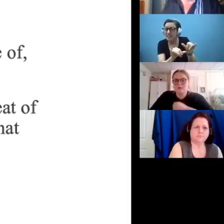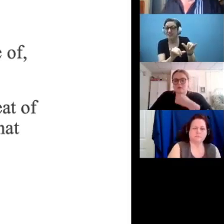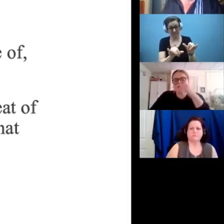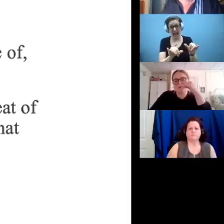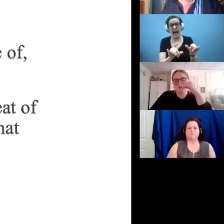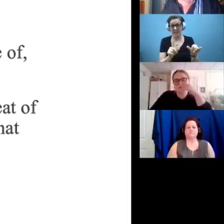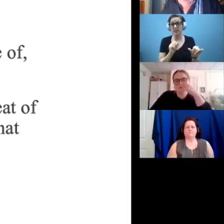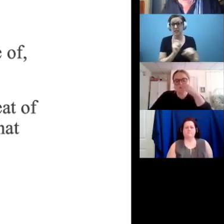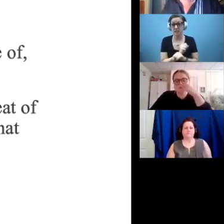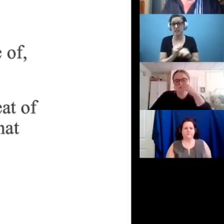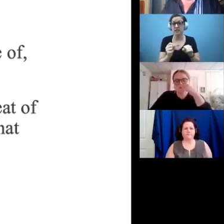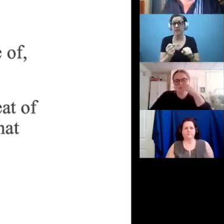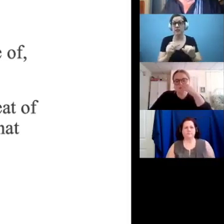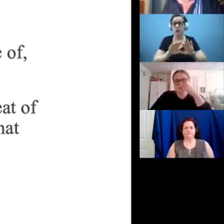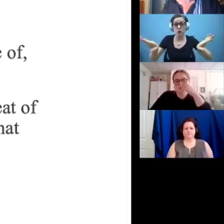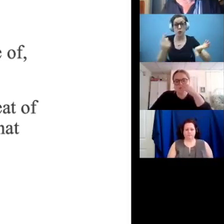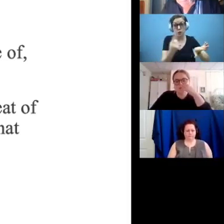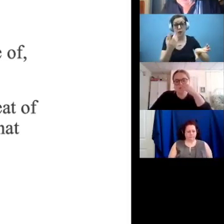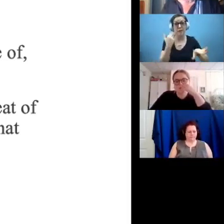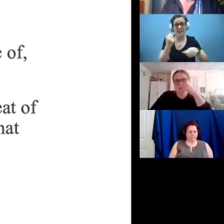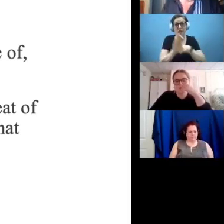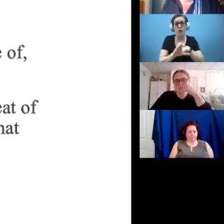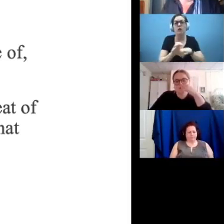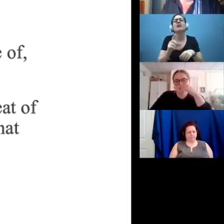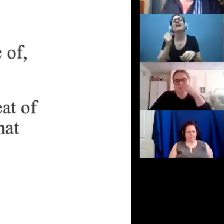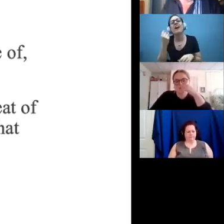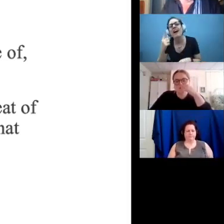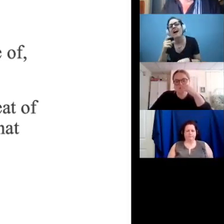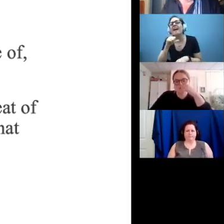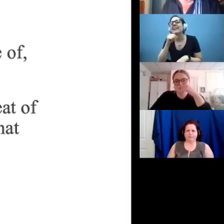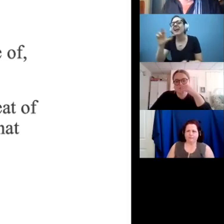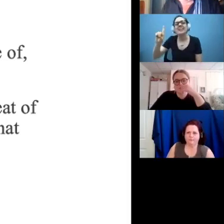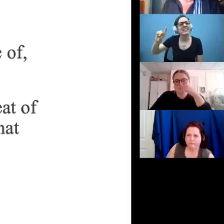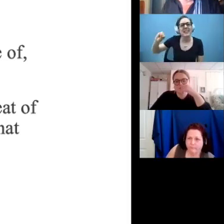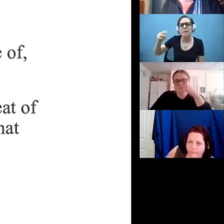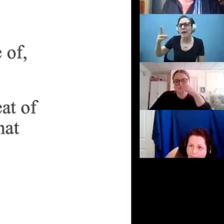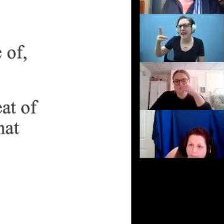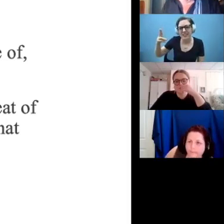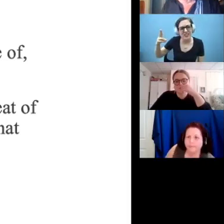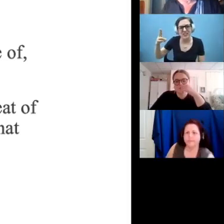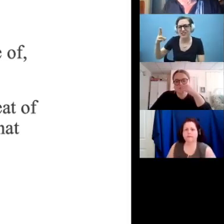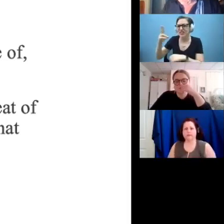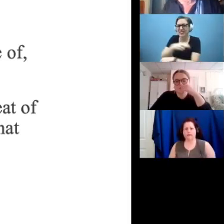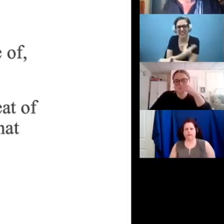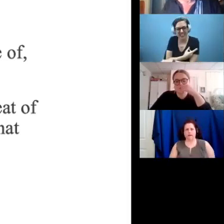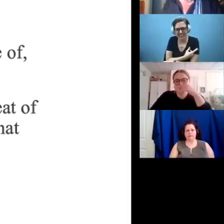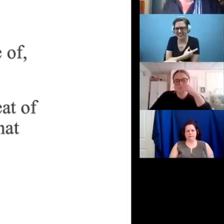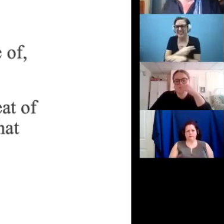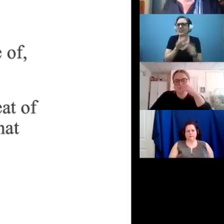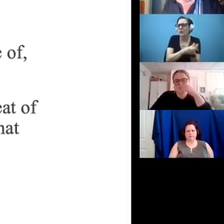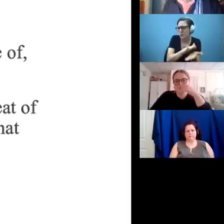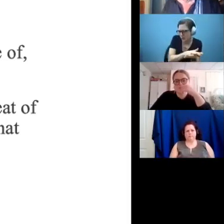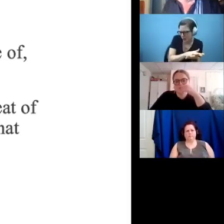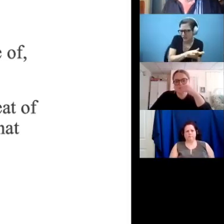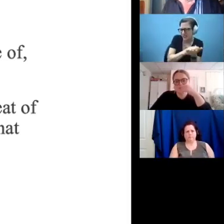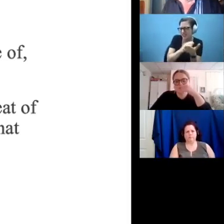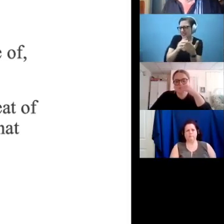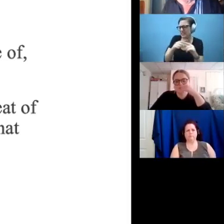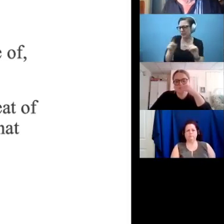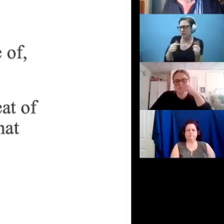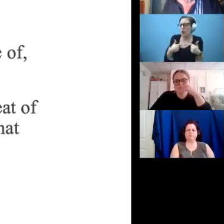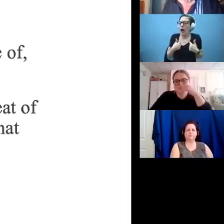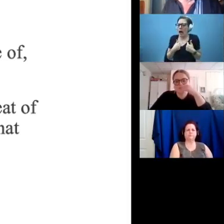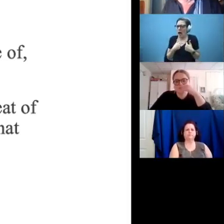not in a DMH facility. It's a completely different standard, and I'm not prepared or experienced to really talk about